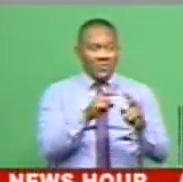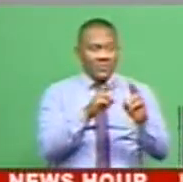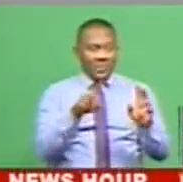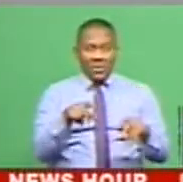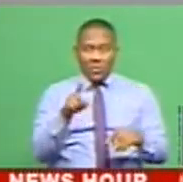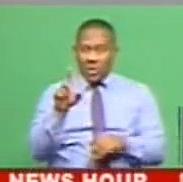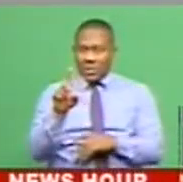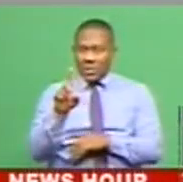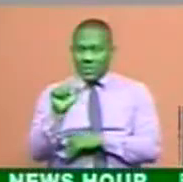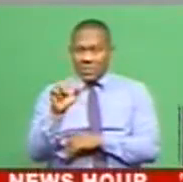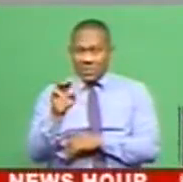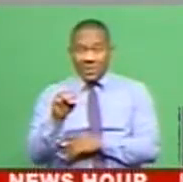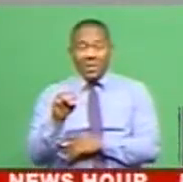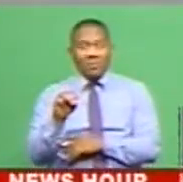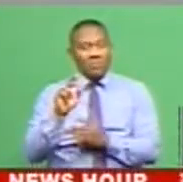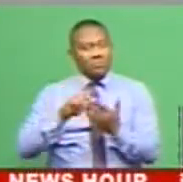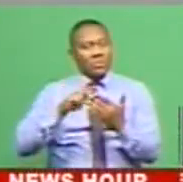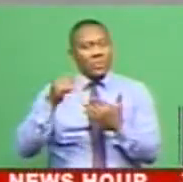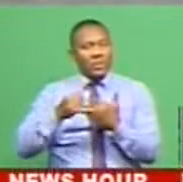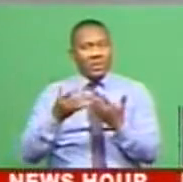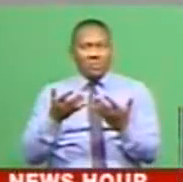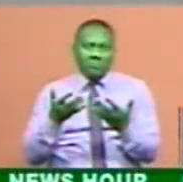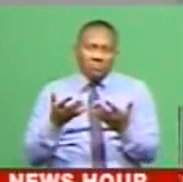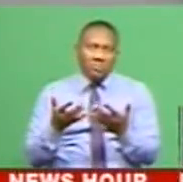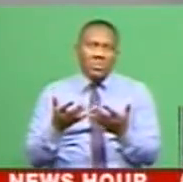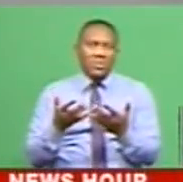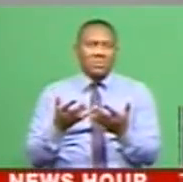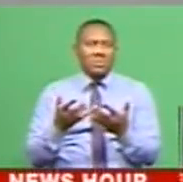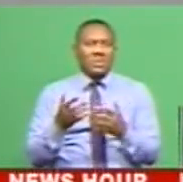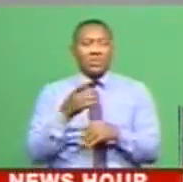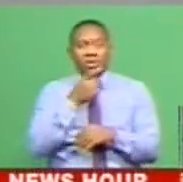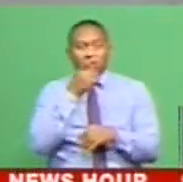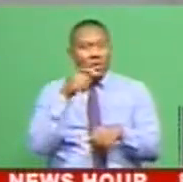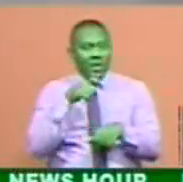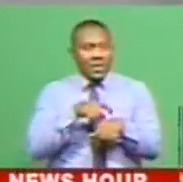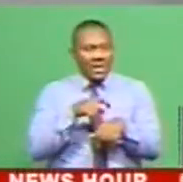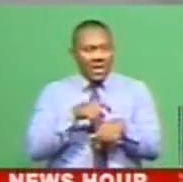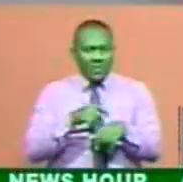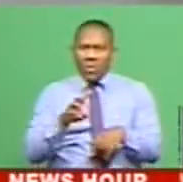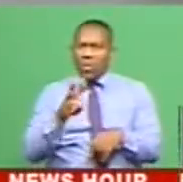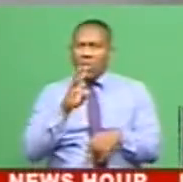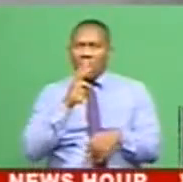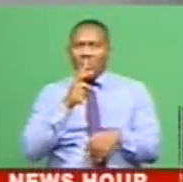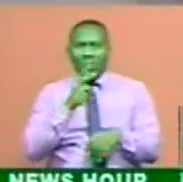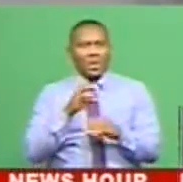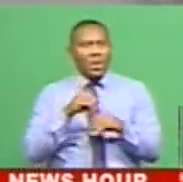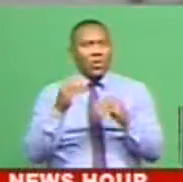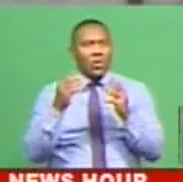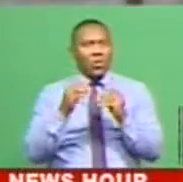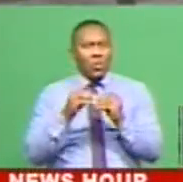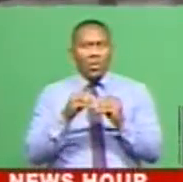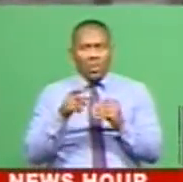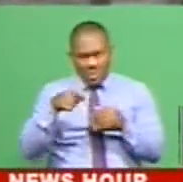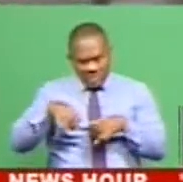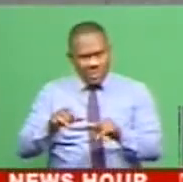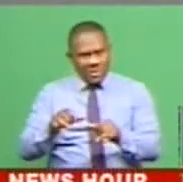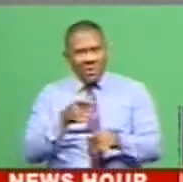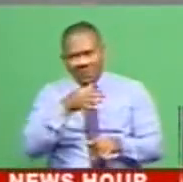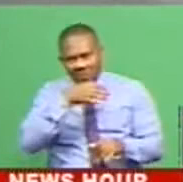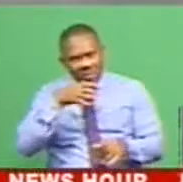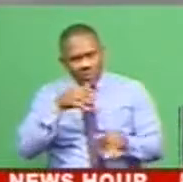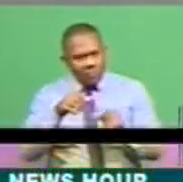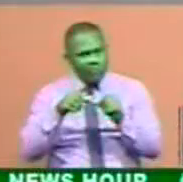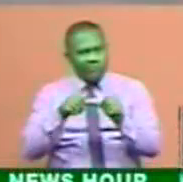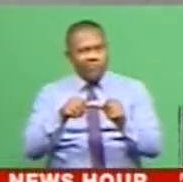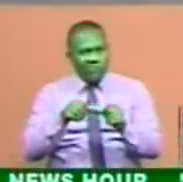to ensure year-long supply of water to farms, even in the dry season, thereby increasing yields. The successful completion of the